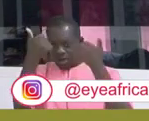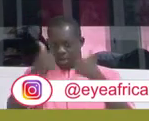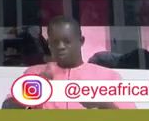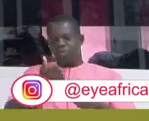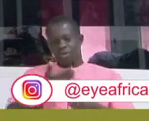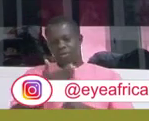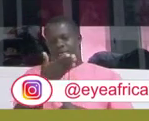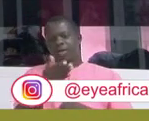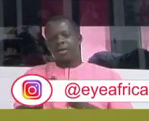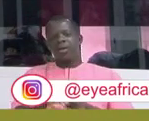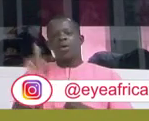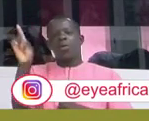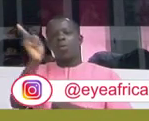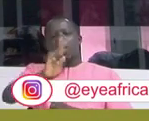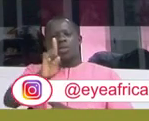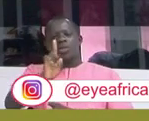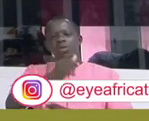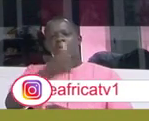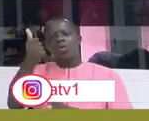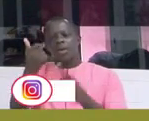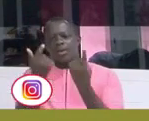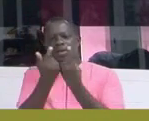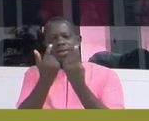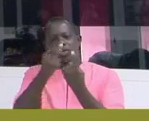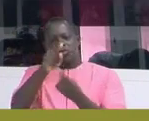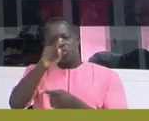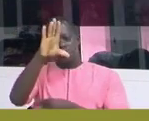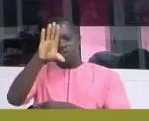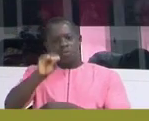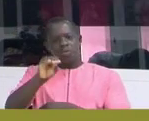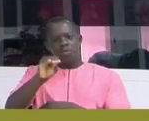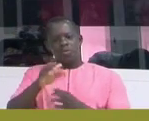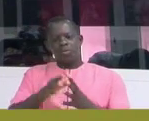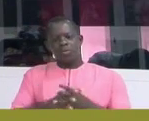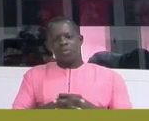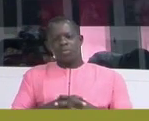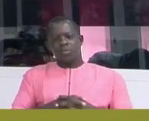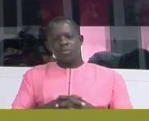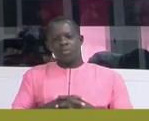That also happened. Uh, and what was it you